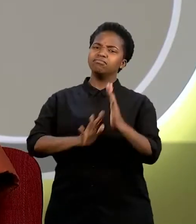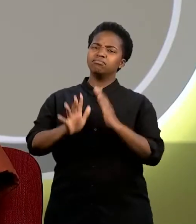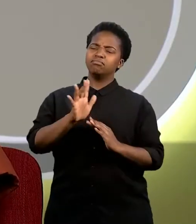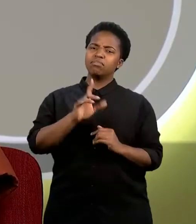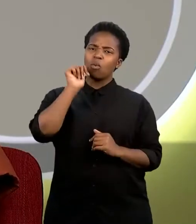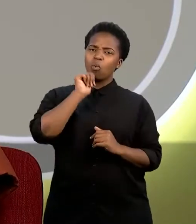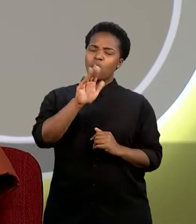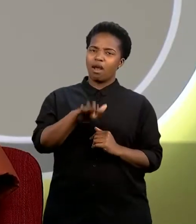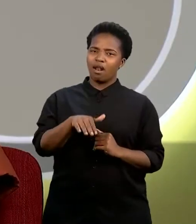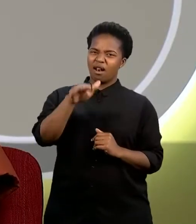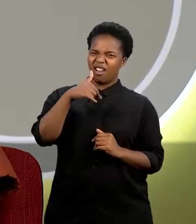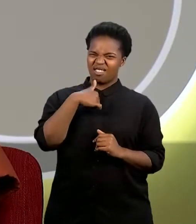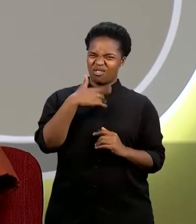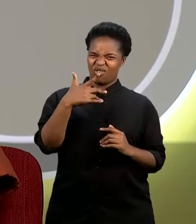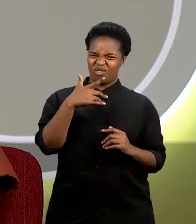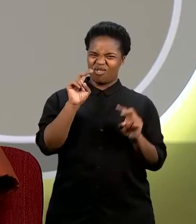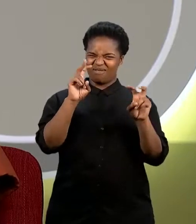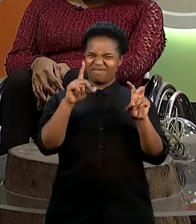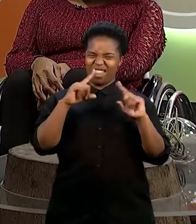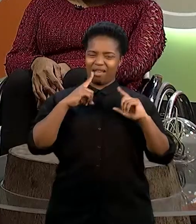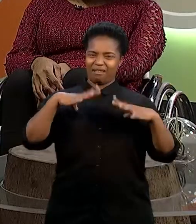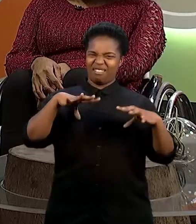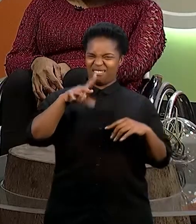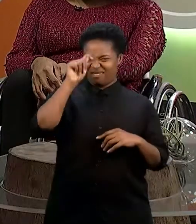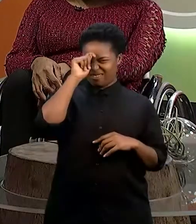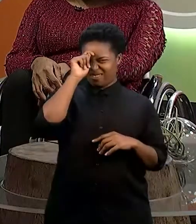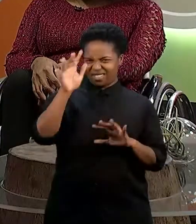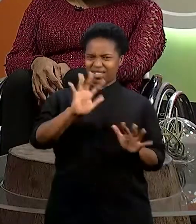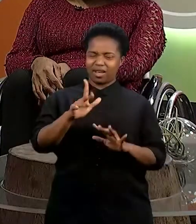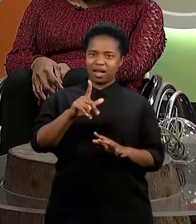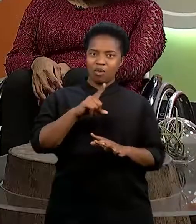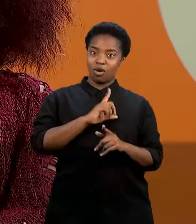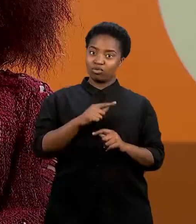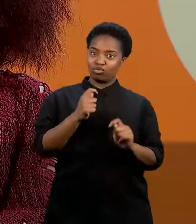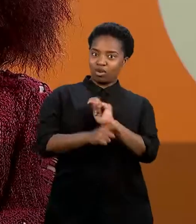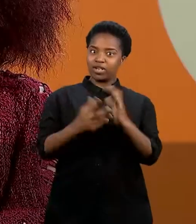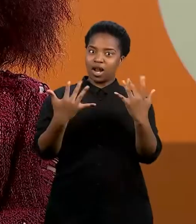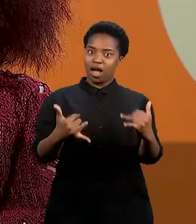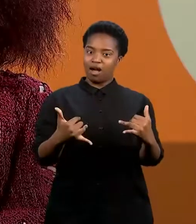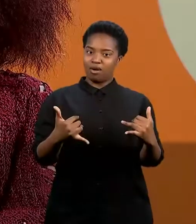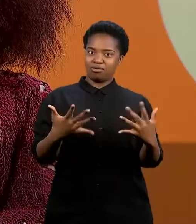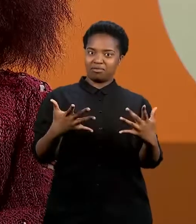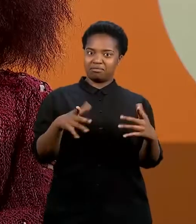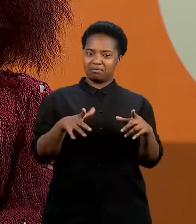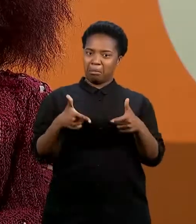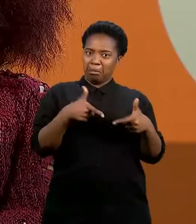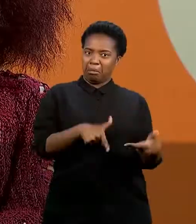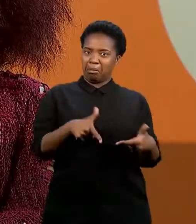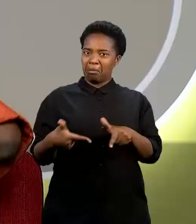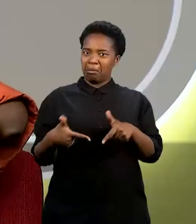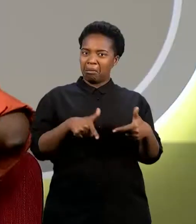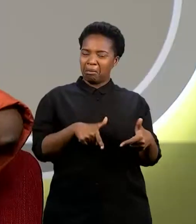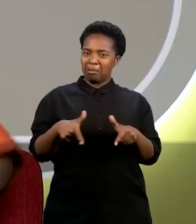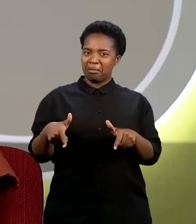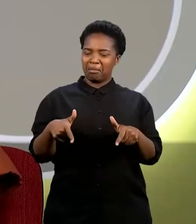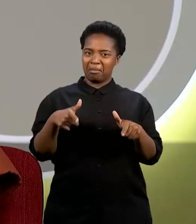mona, ha o no sa ntsane hola o no le thompo nyana. And then ke eng e la o etsang gore jwale o fetowe o ikutlwe gore di-fashion, di-healing,